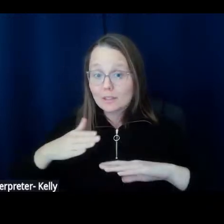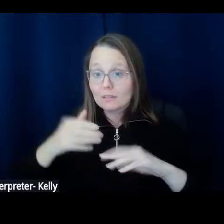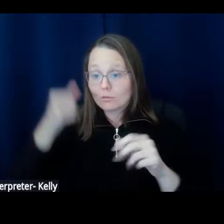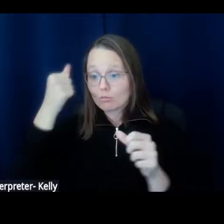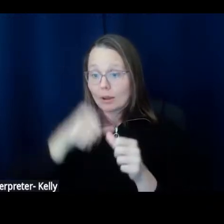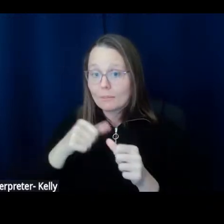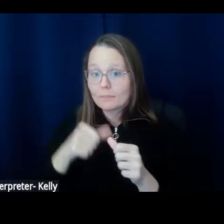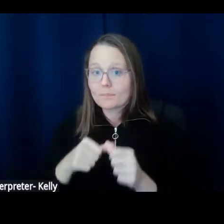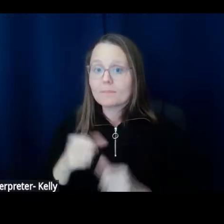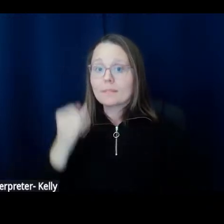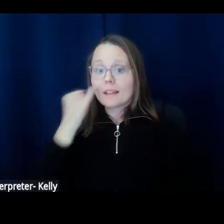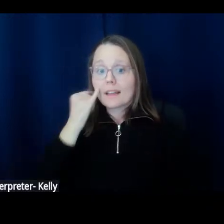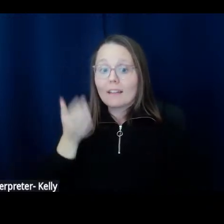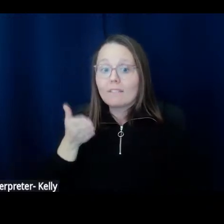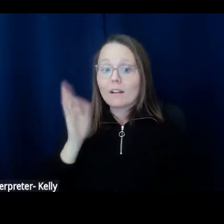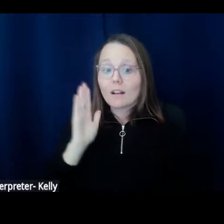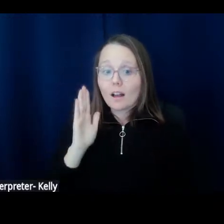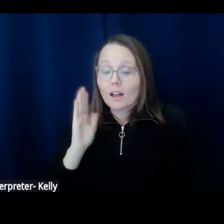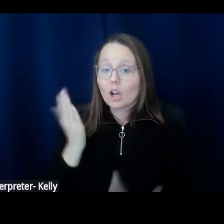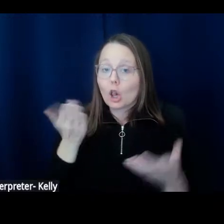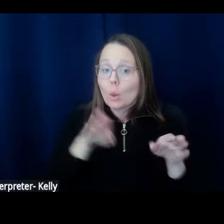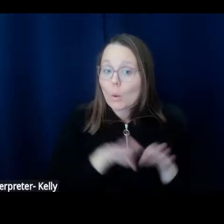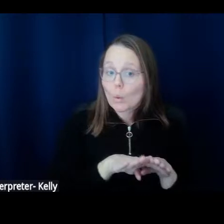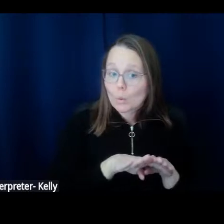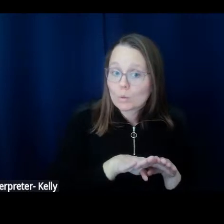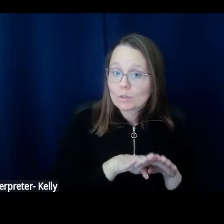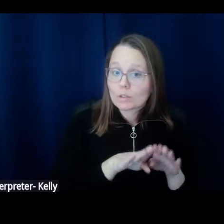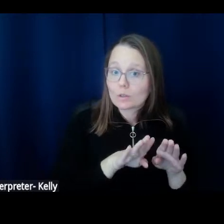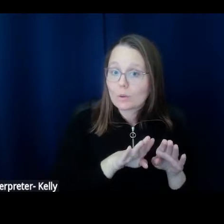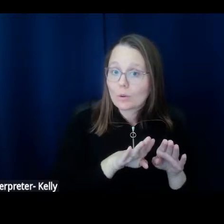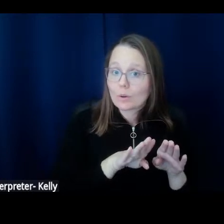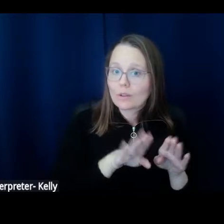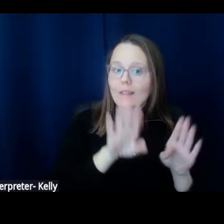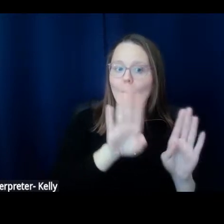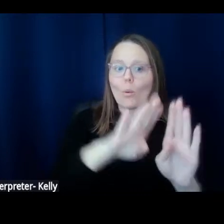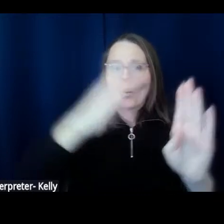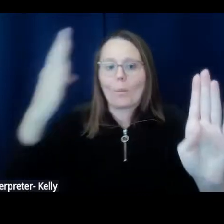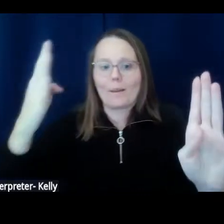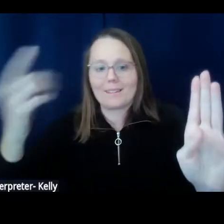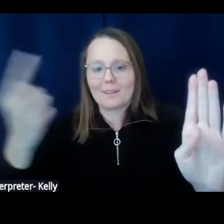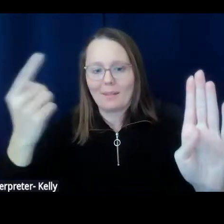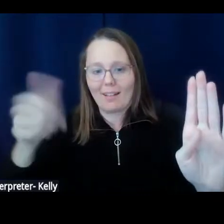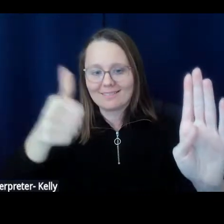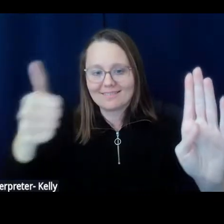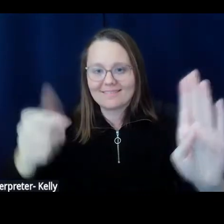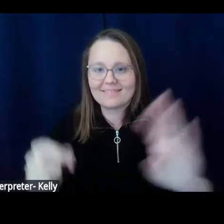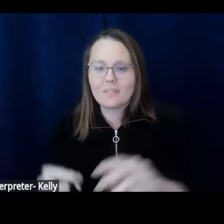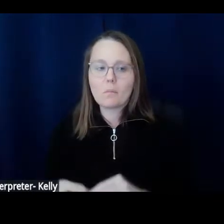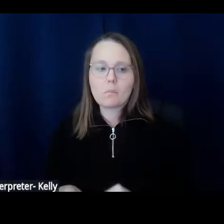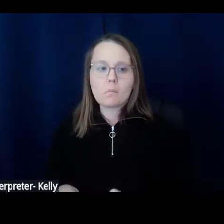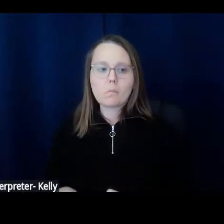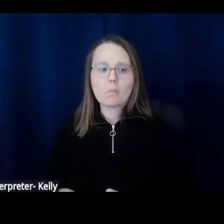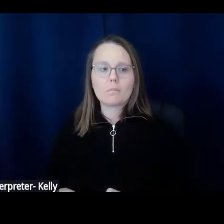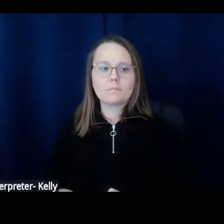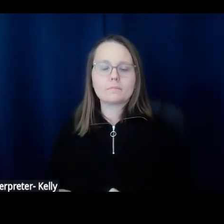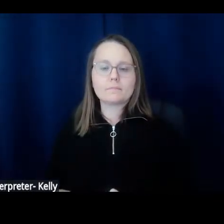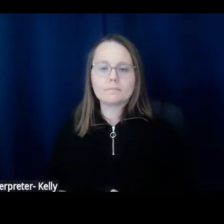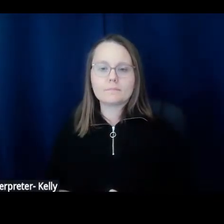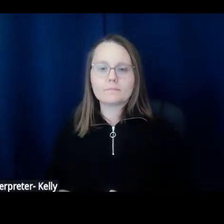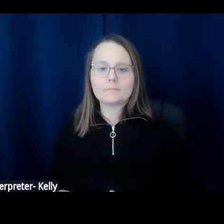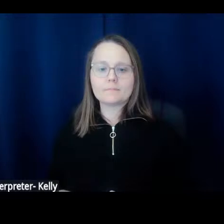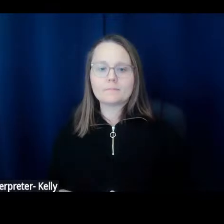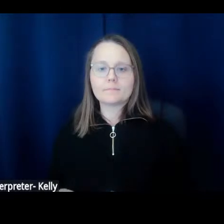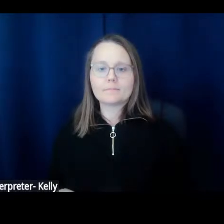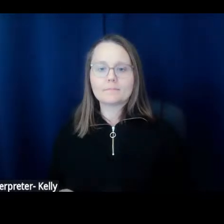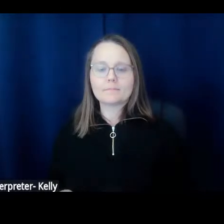If God closes the door, he opens the window somewhere. So that, and I found